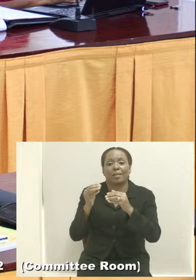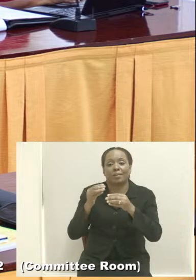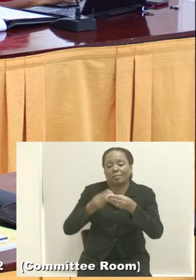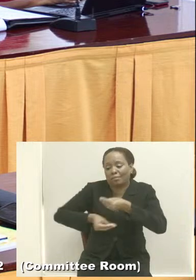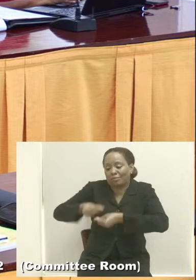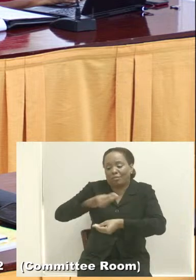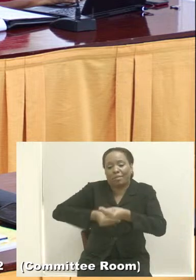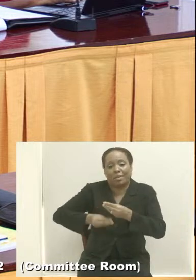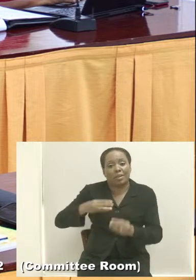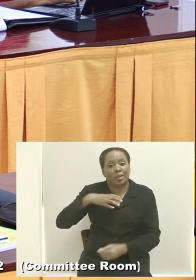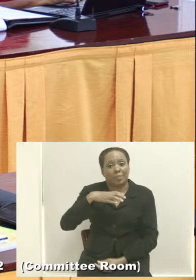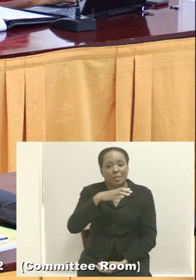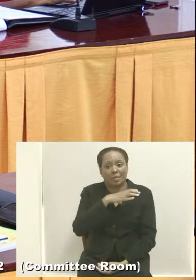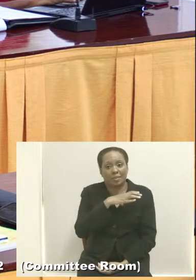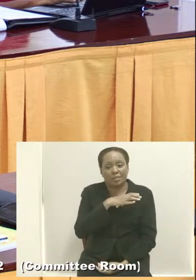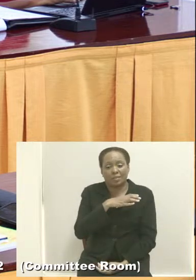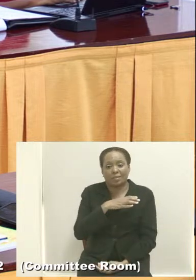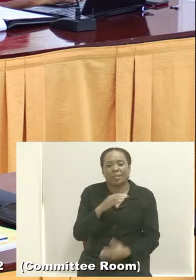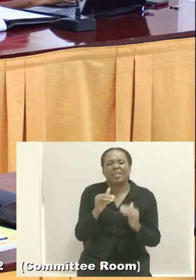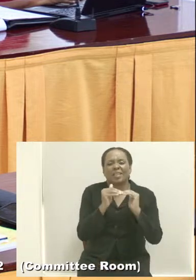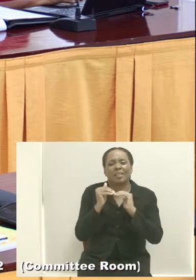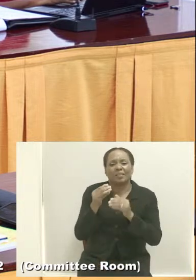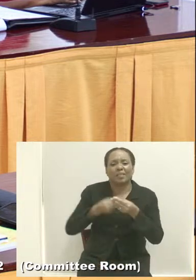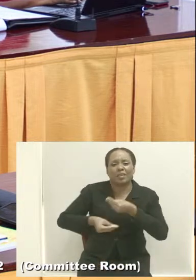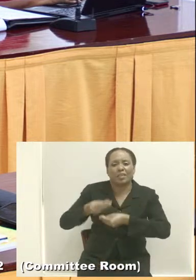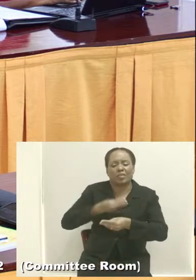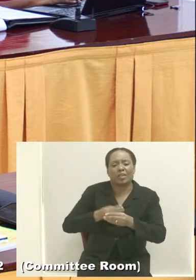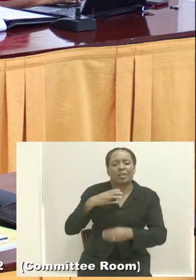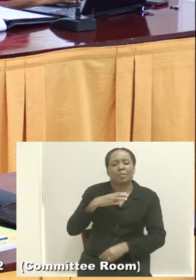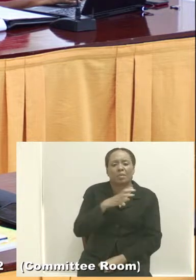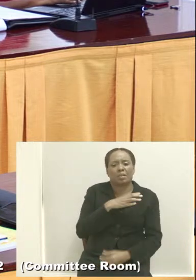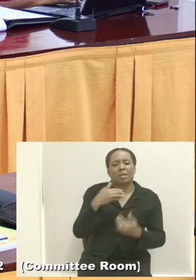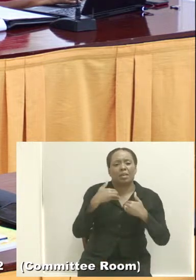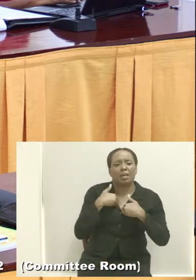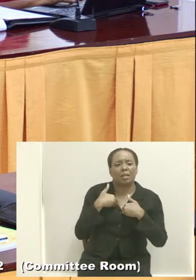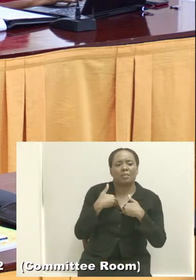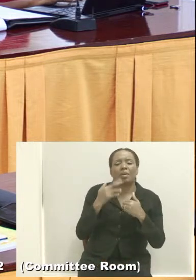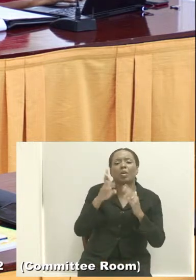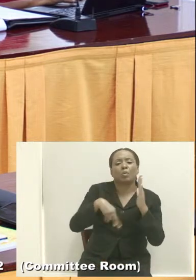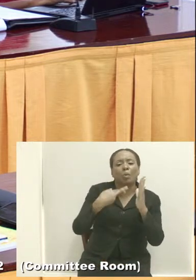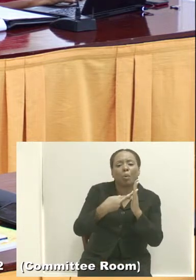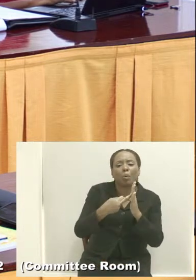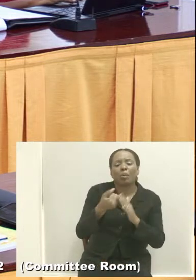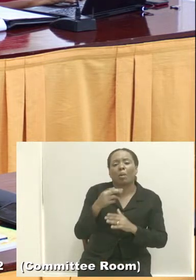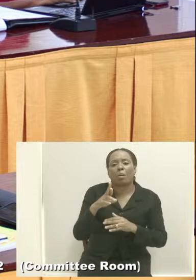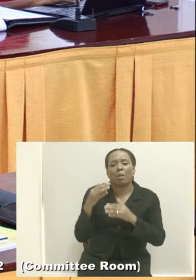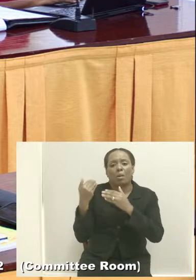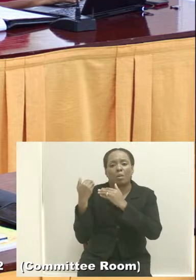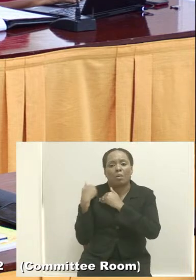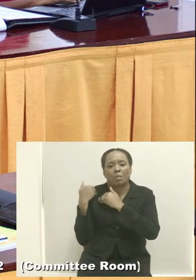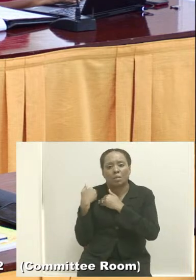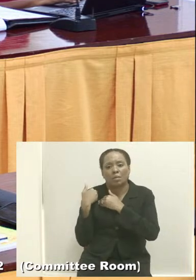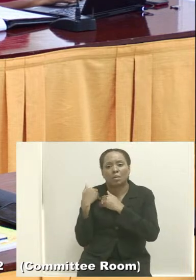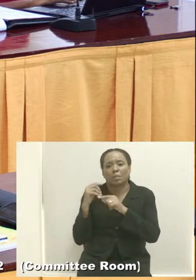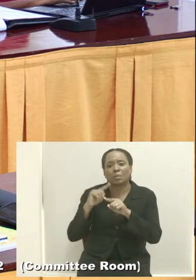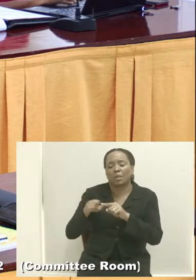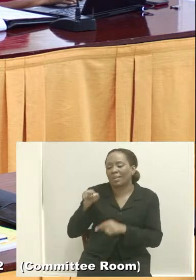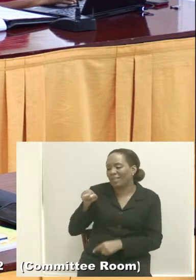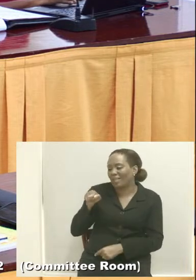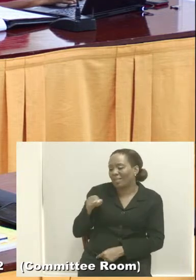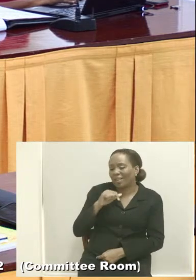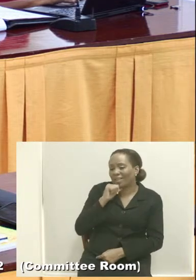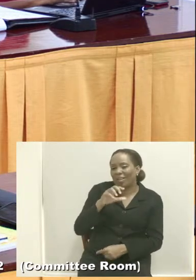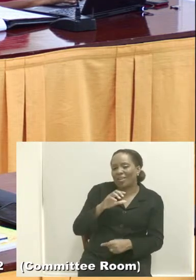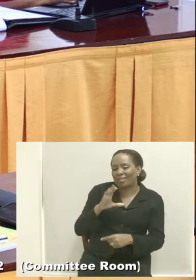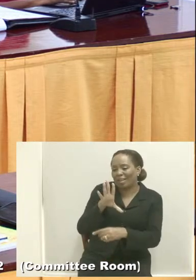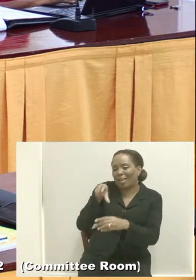play. But as you know, honorable member, they are a quasi-judicial body, so they don't get involved in negotiating. But quite frankly,